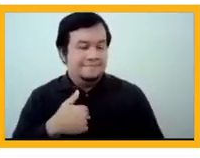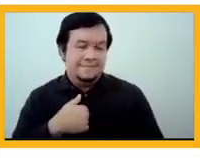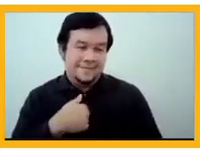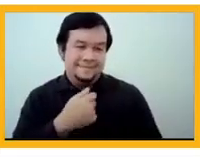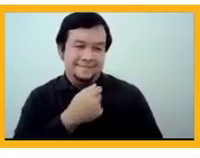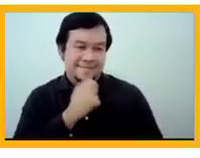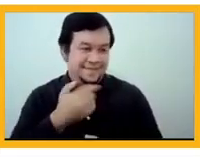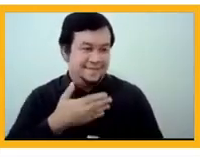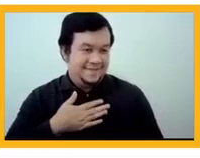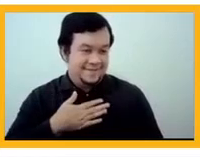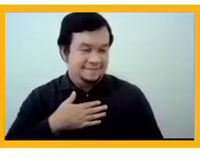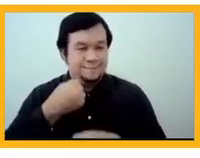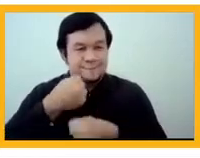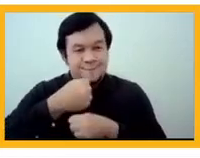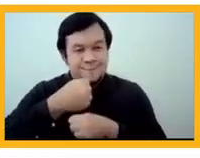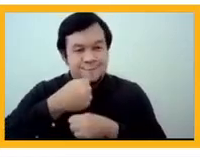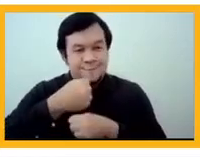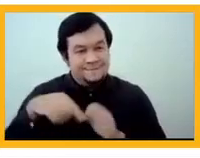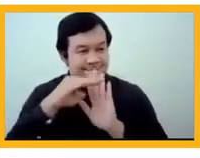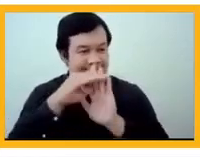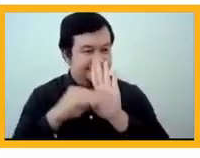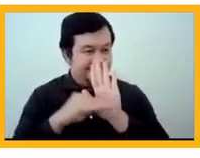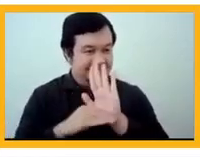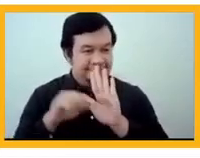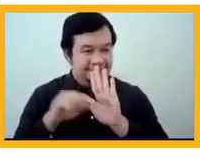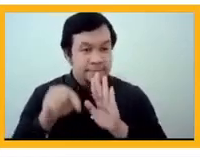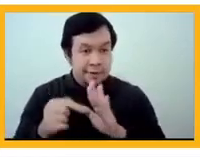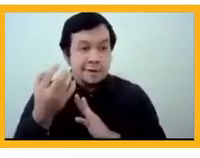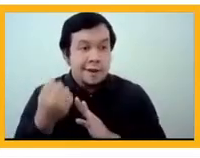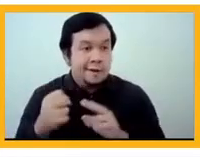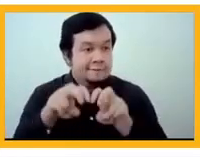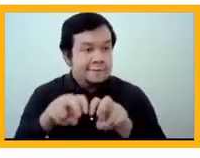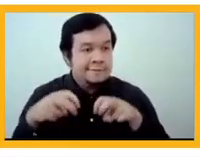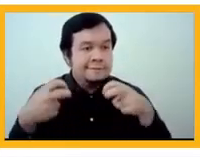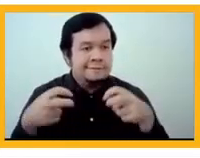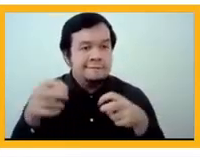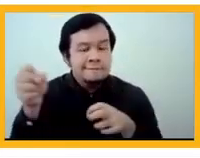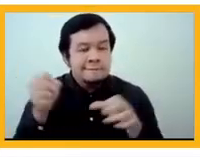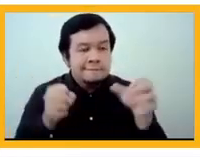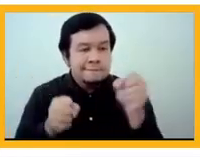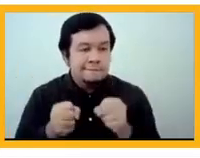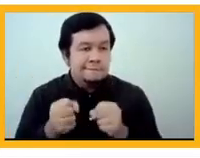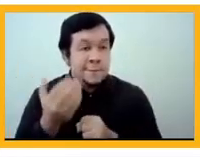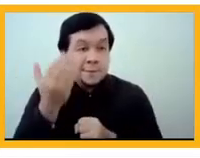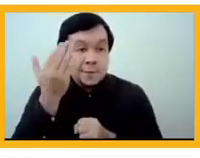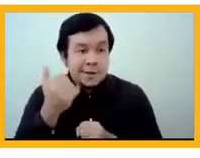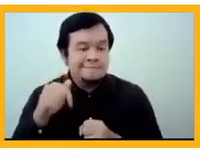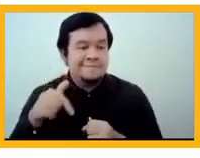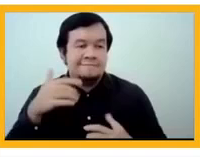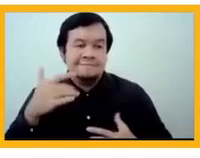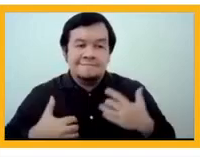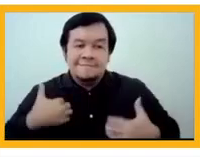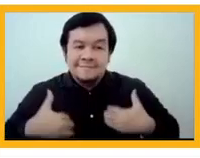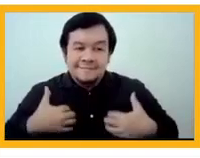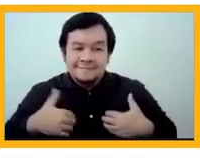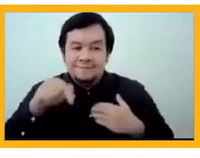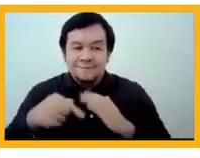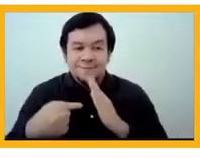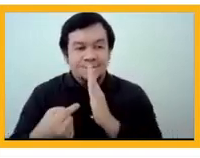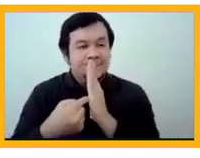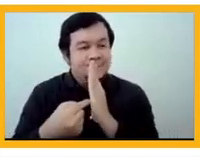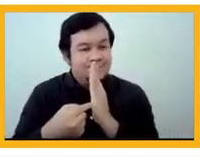panel today is that everybody is excited about the promise of education technology. There's enormous potential. And this